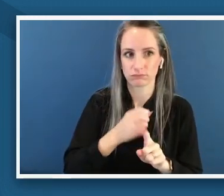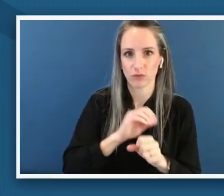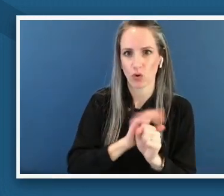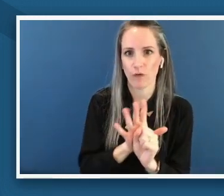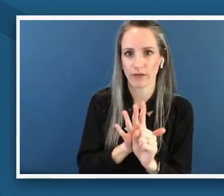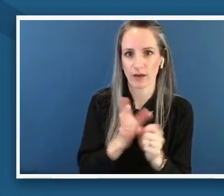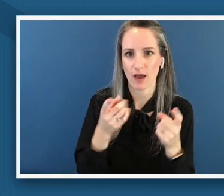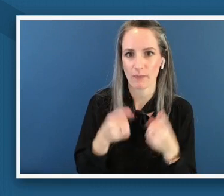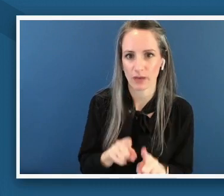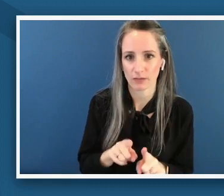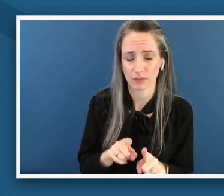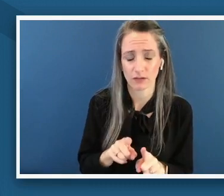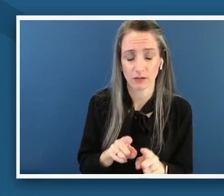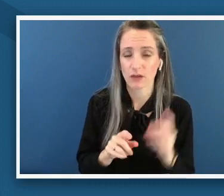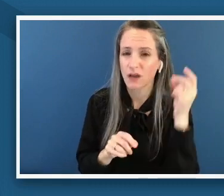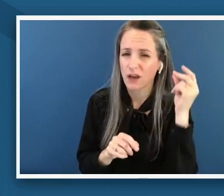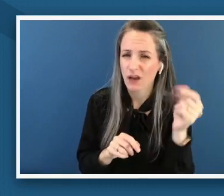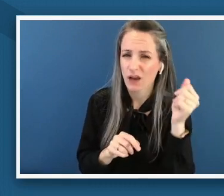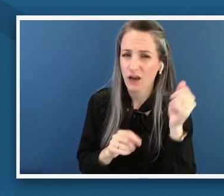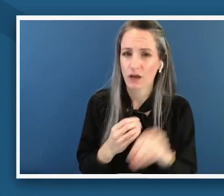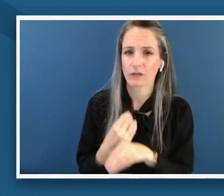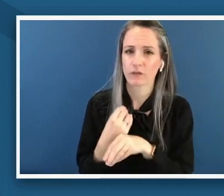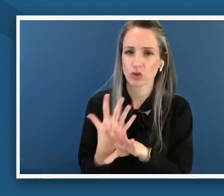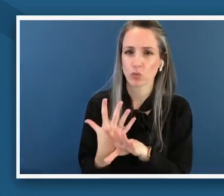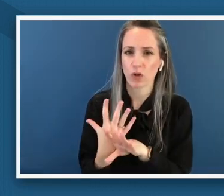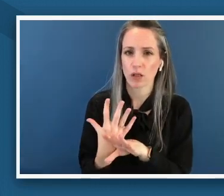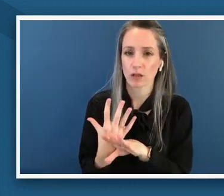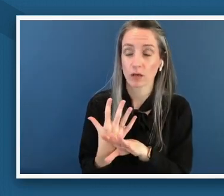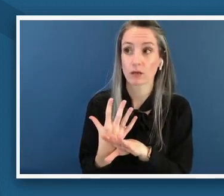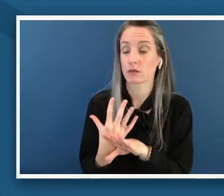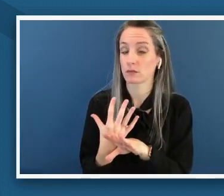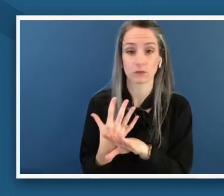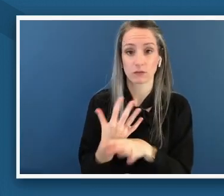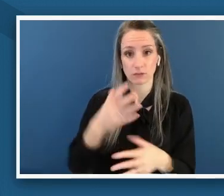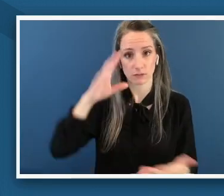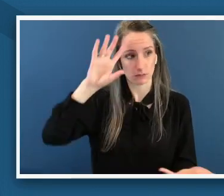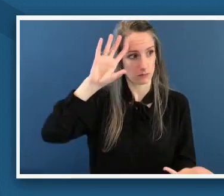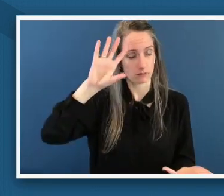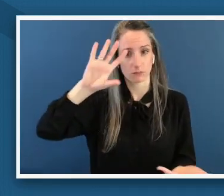just, wow, it just kind of knocked it out of the box. But